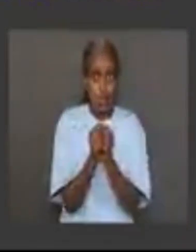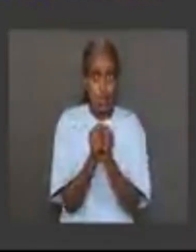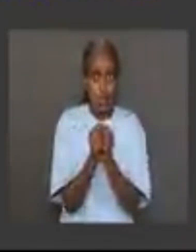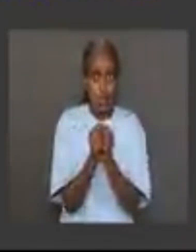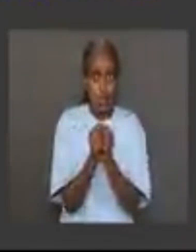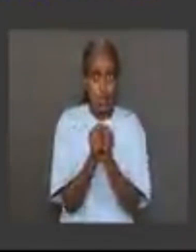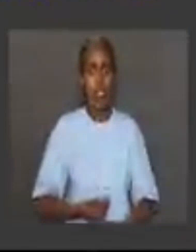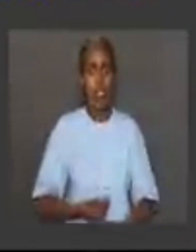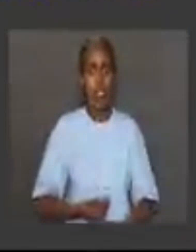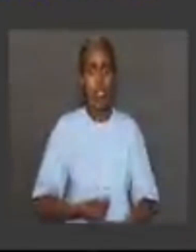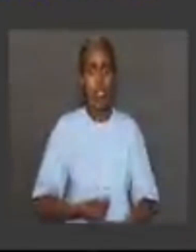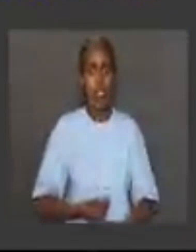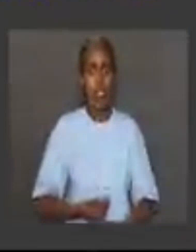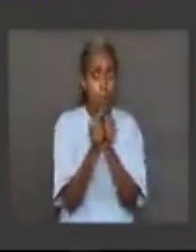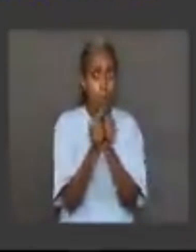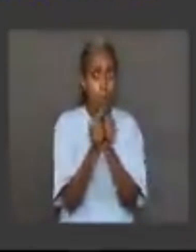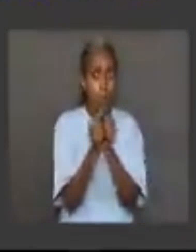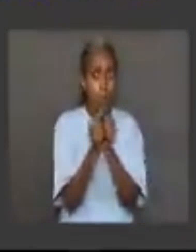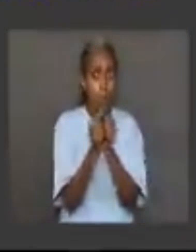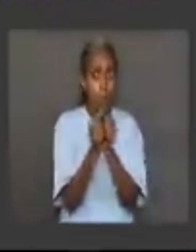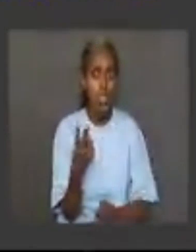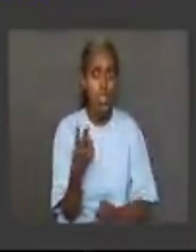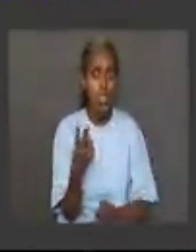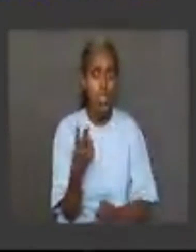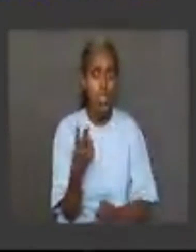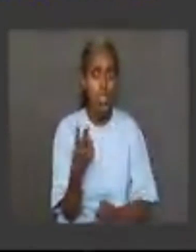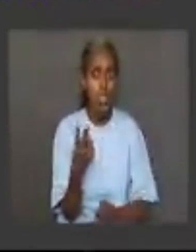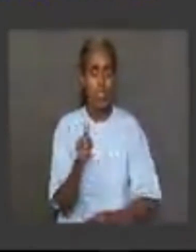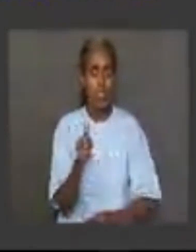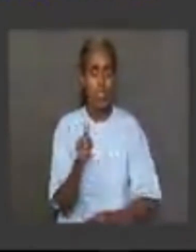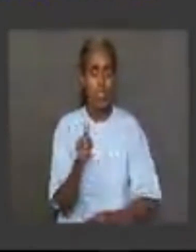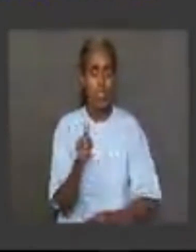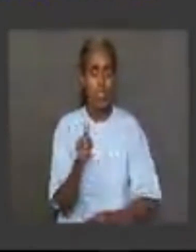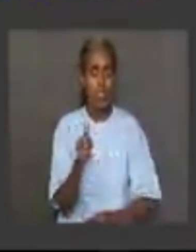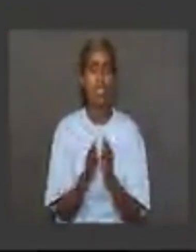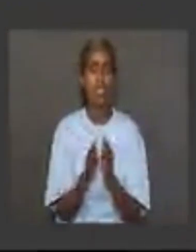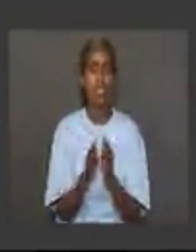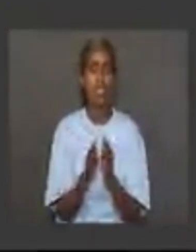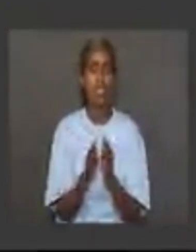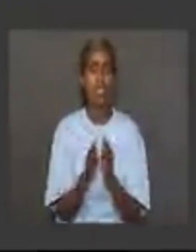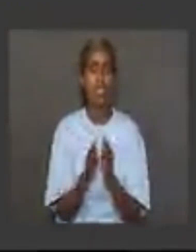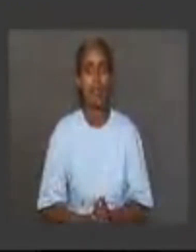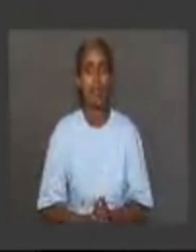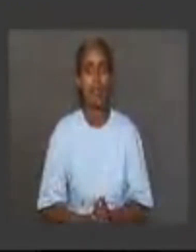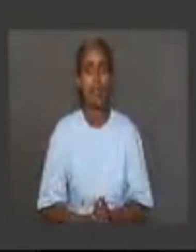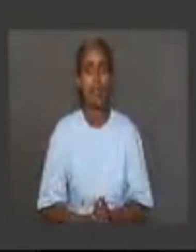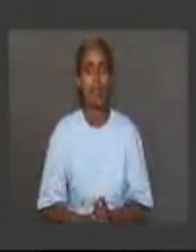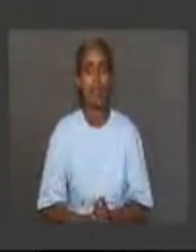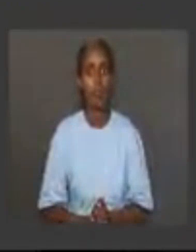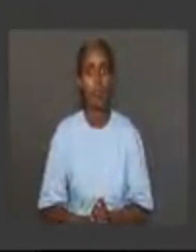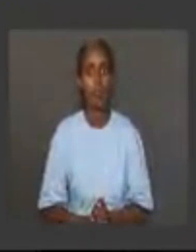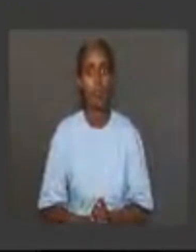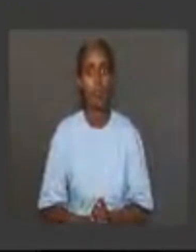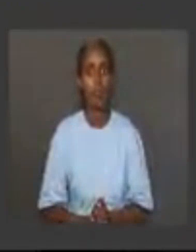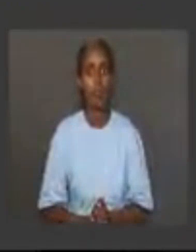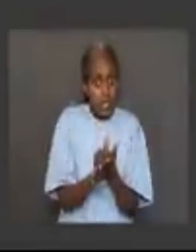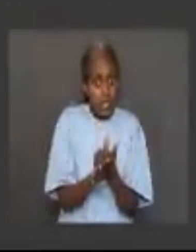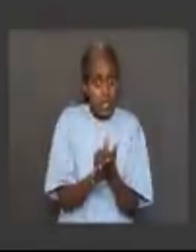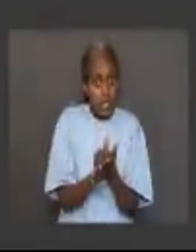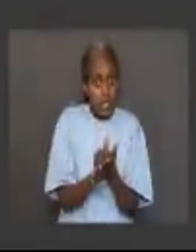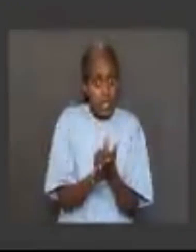common to both set A and set B. That is,